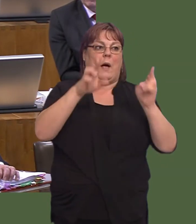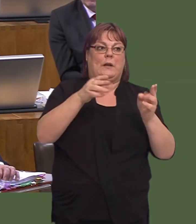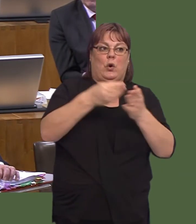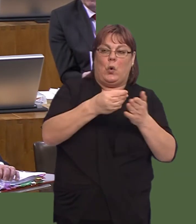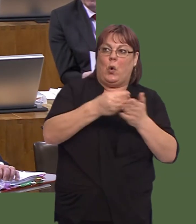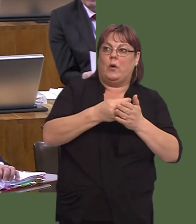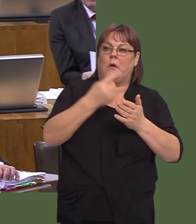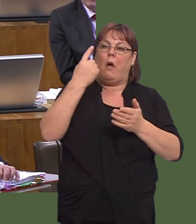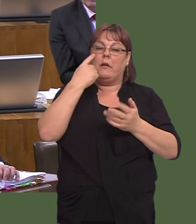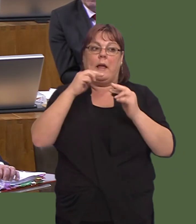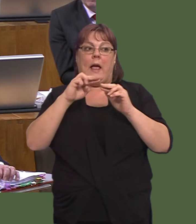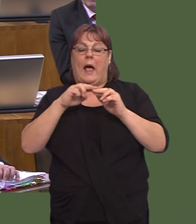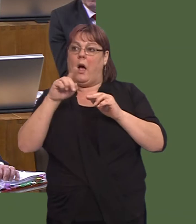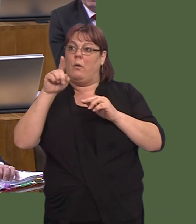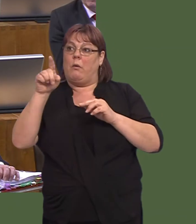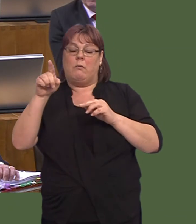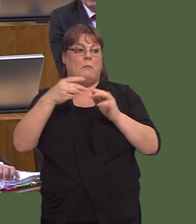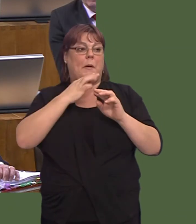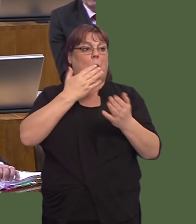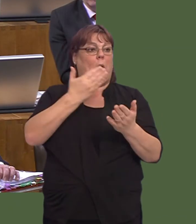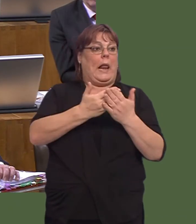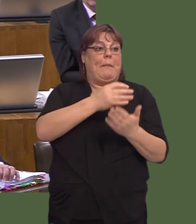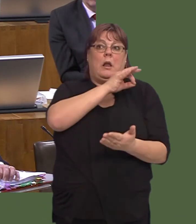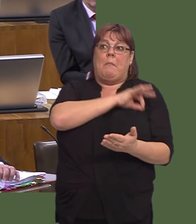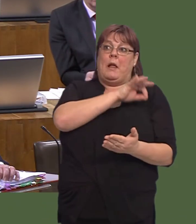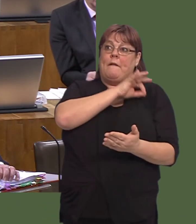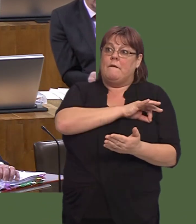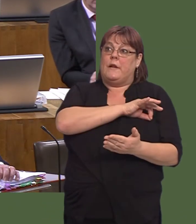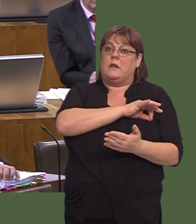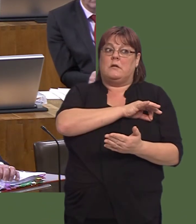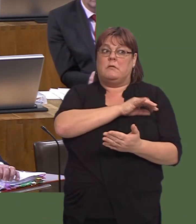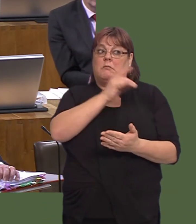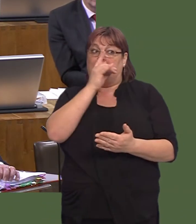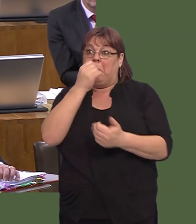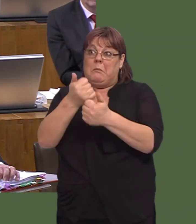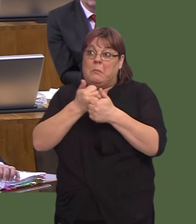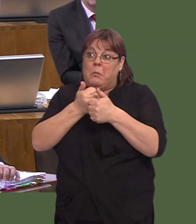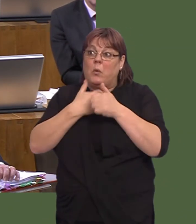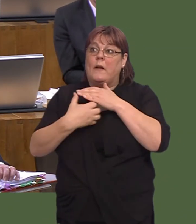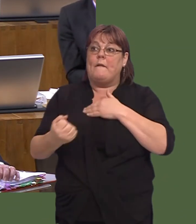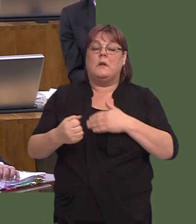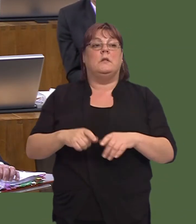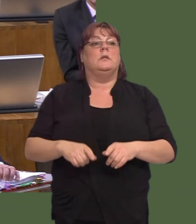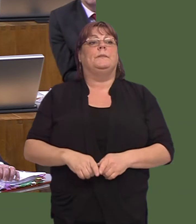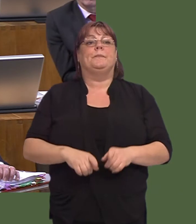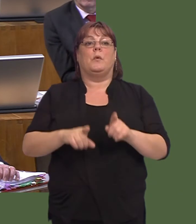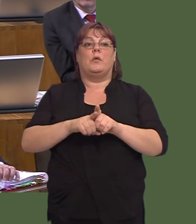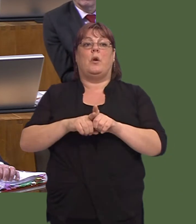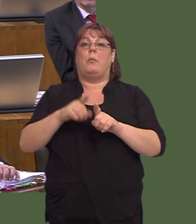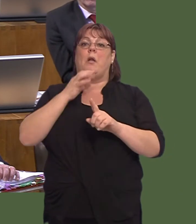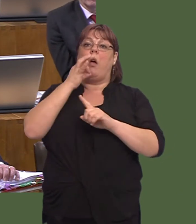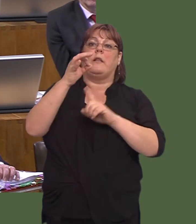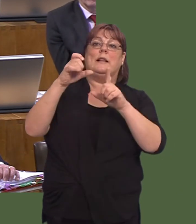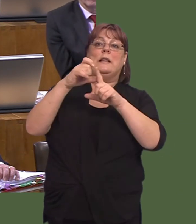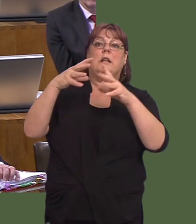to understand how the new support arrangements will work for claimants in relation to the universal credit. The Minister is also seeking reassurance that the